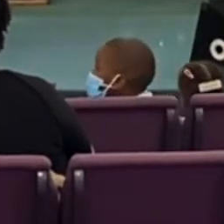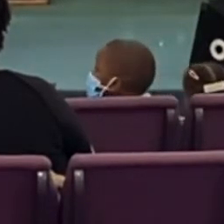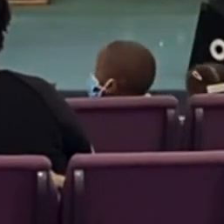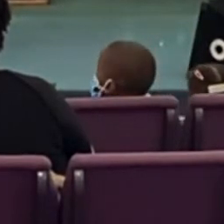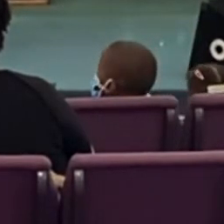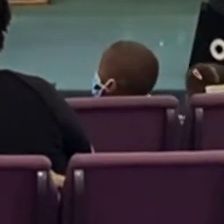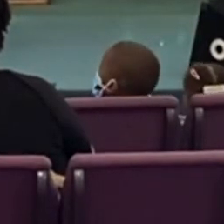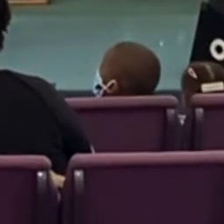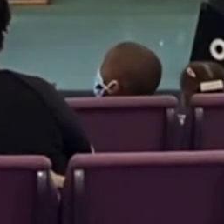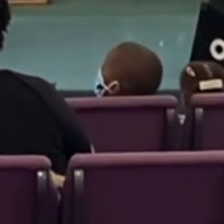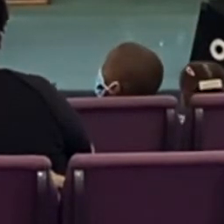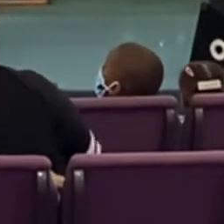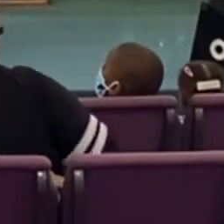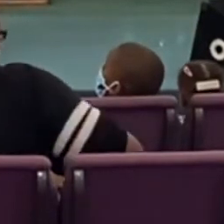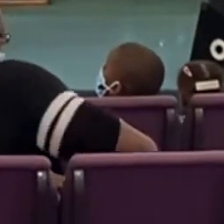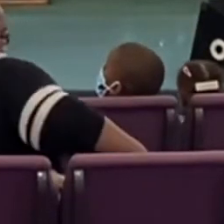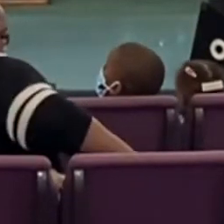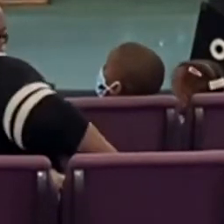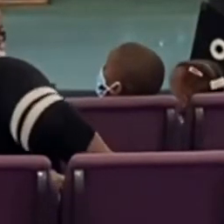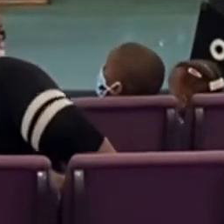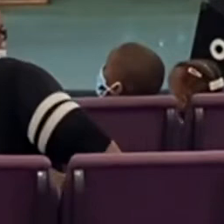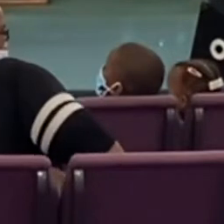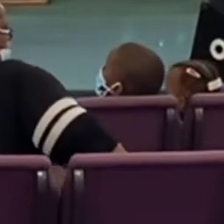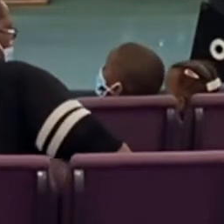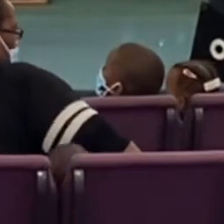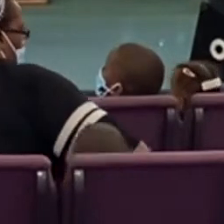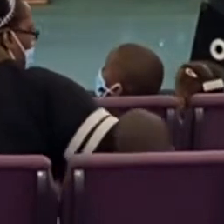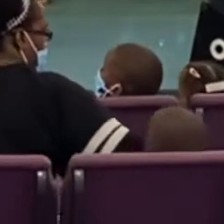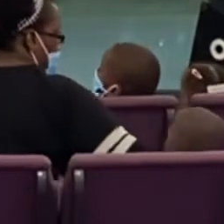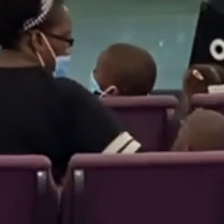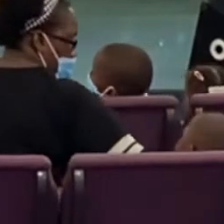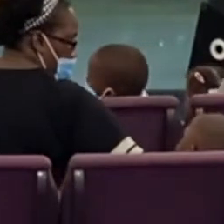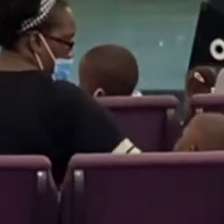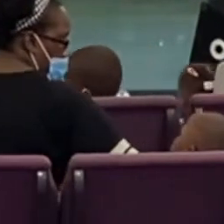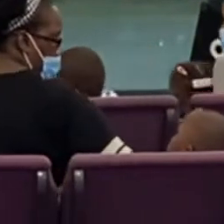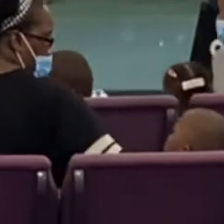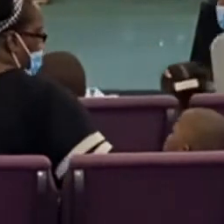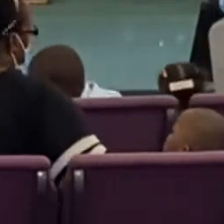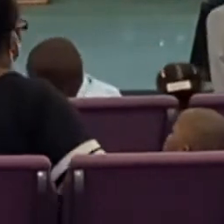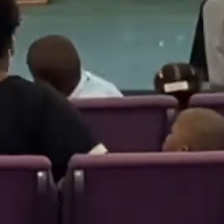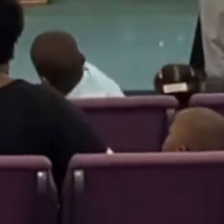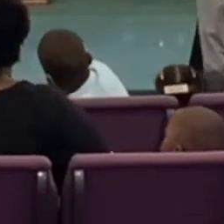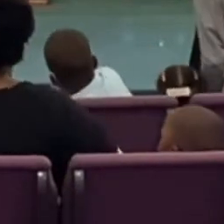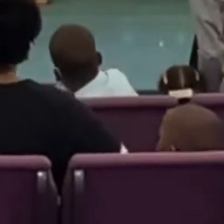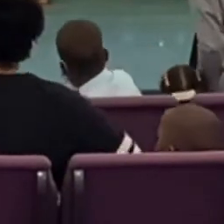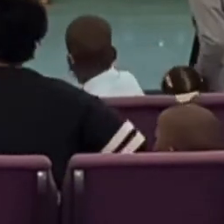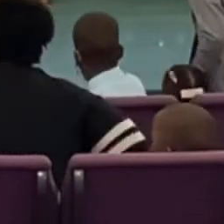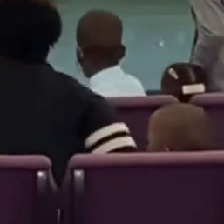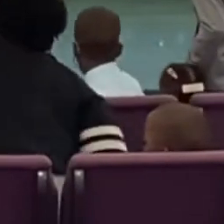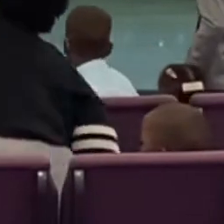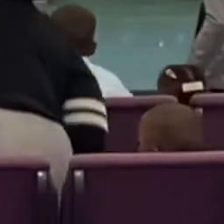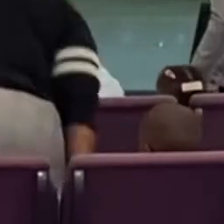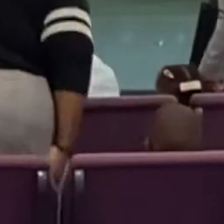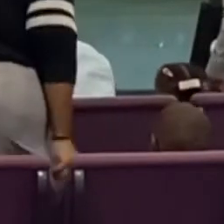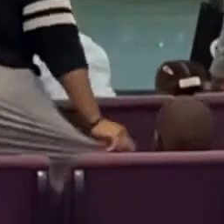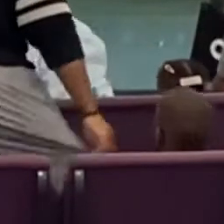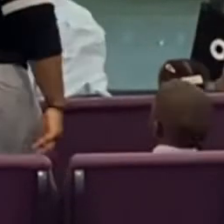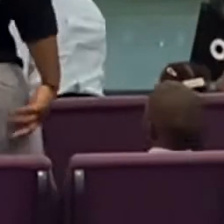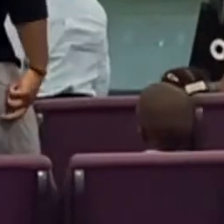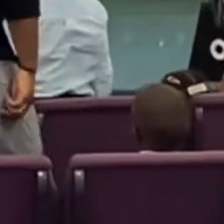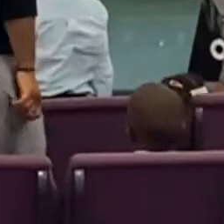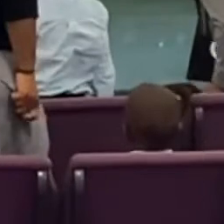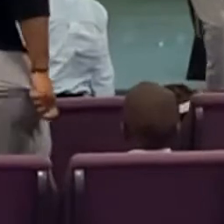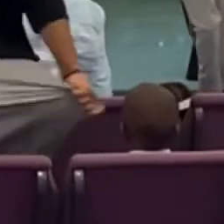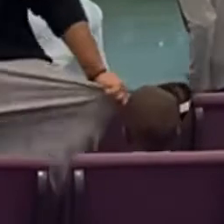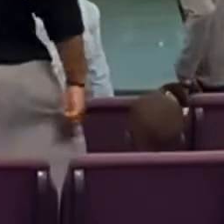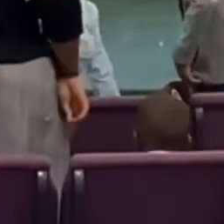see it. But why don't we stand together? And as we worship, why don't we lift our faces to the Lord? Why don't we smile unto Jesus?